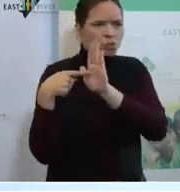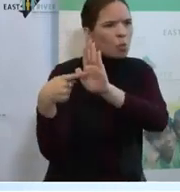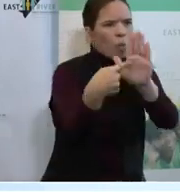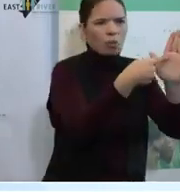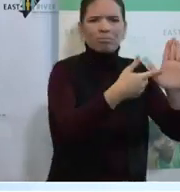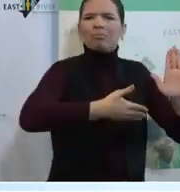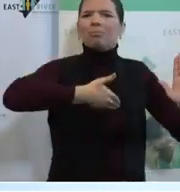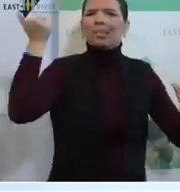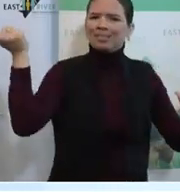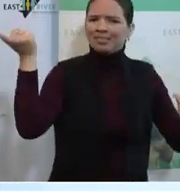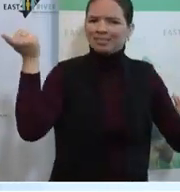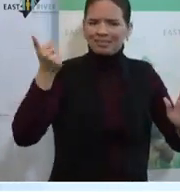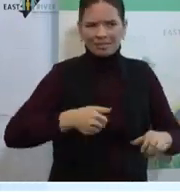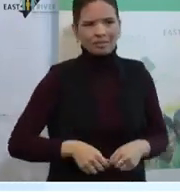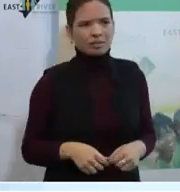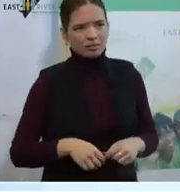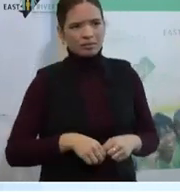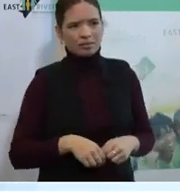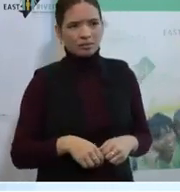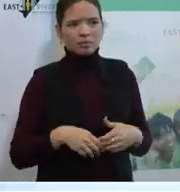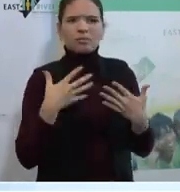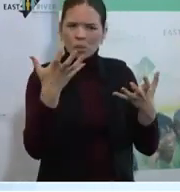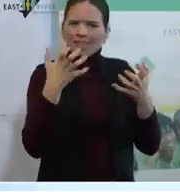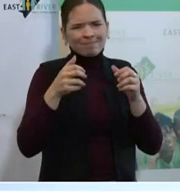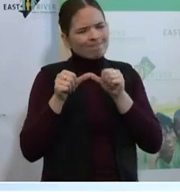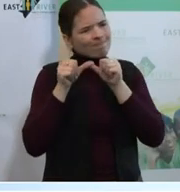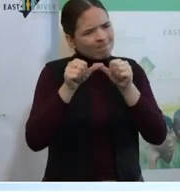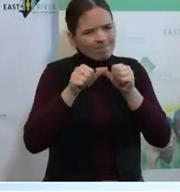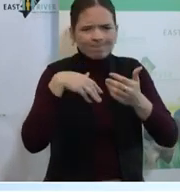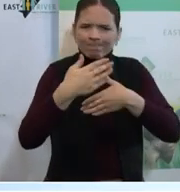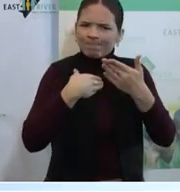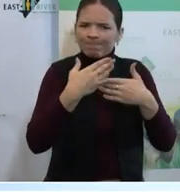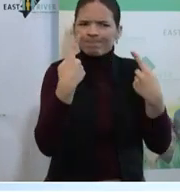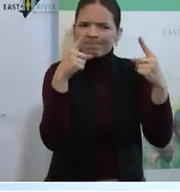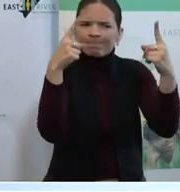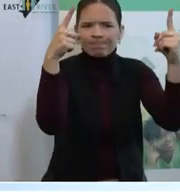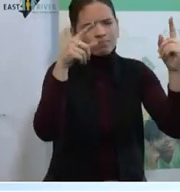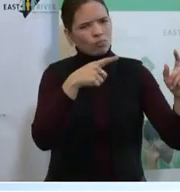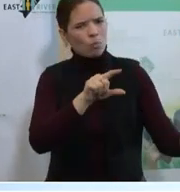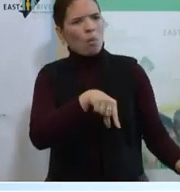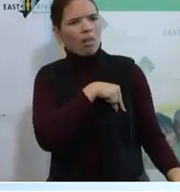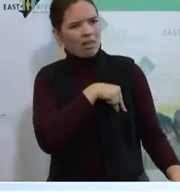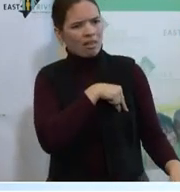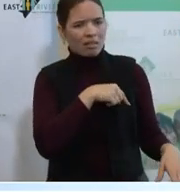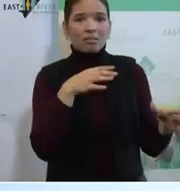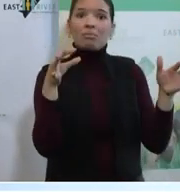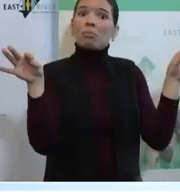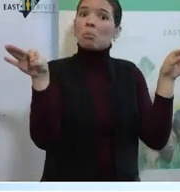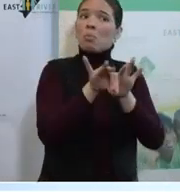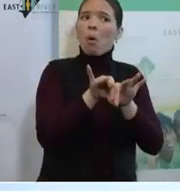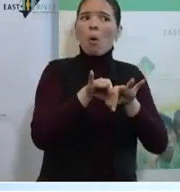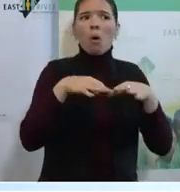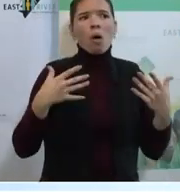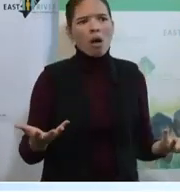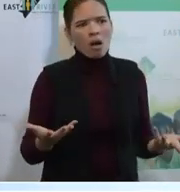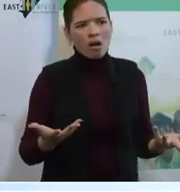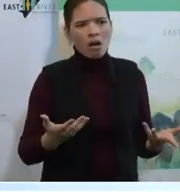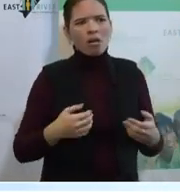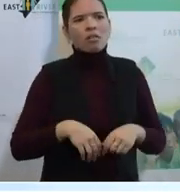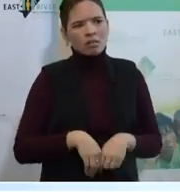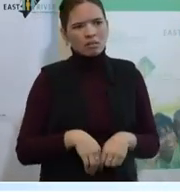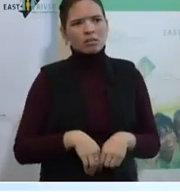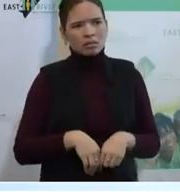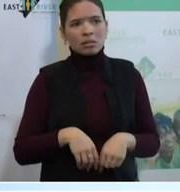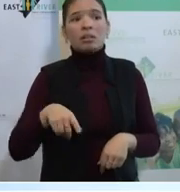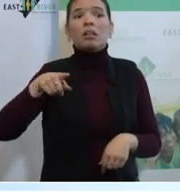and we do, it's very important that we also have a robust and vibrant downtown.